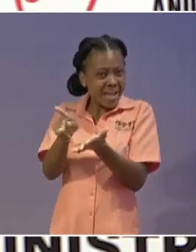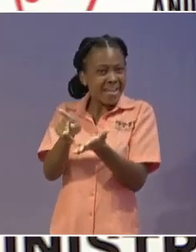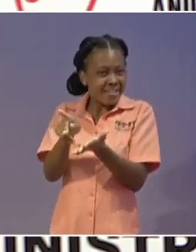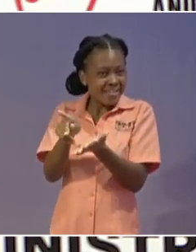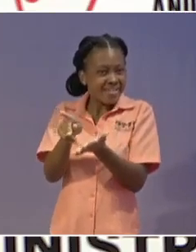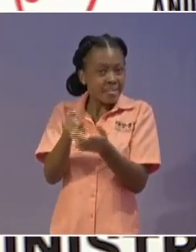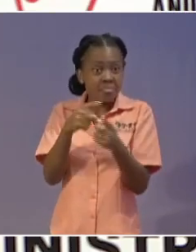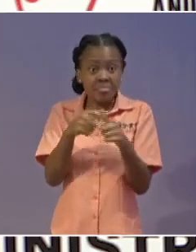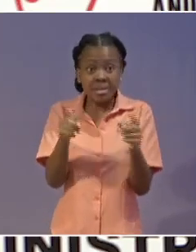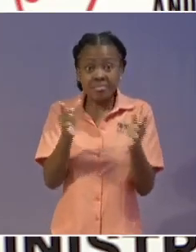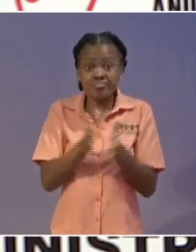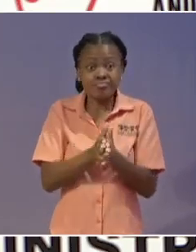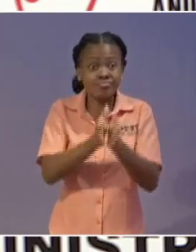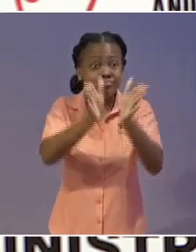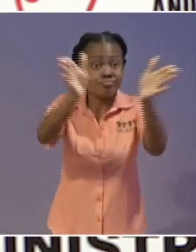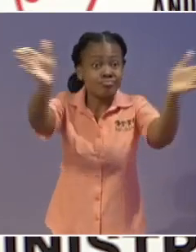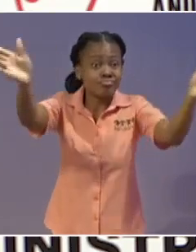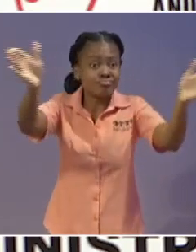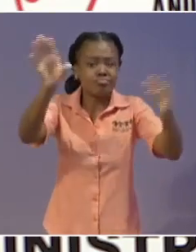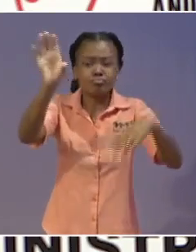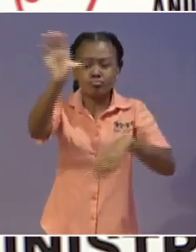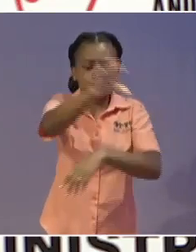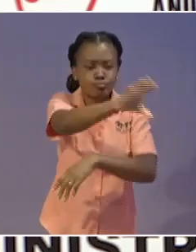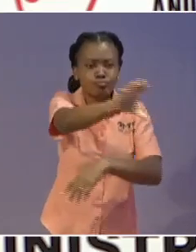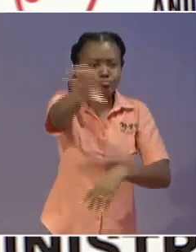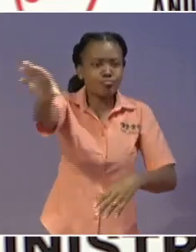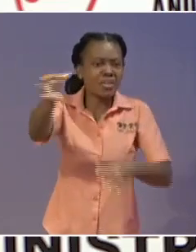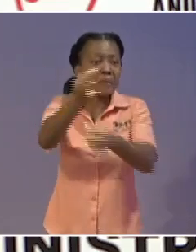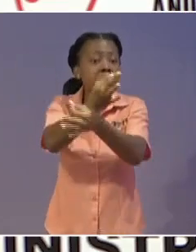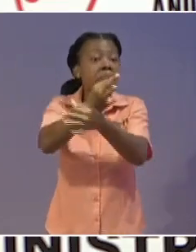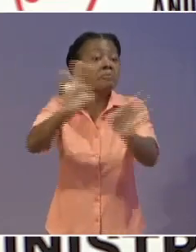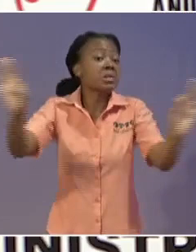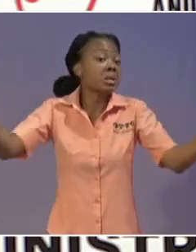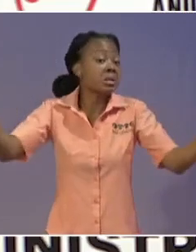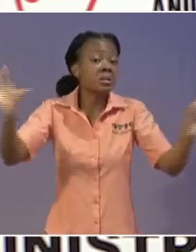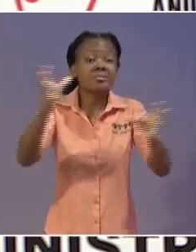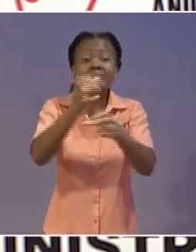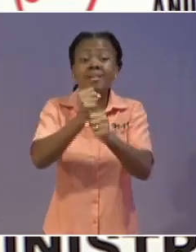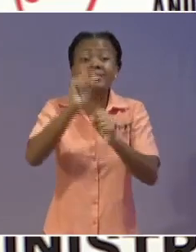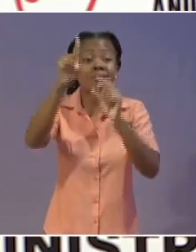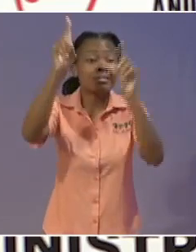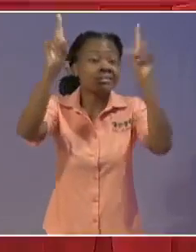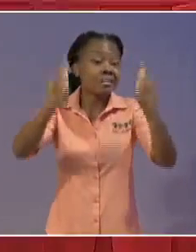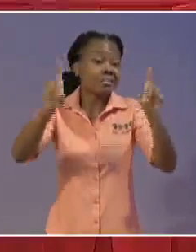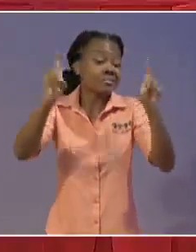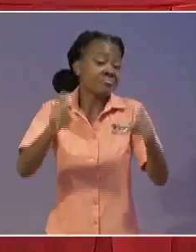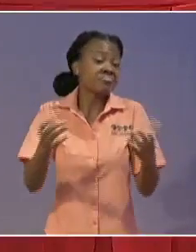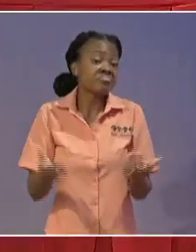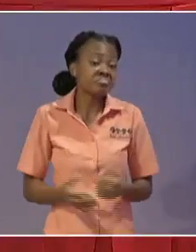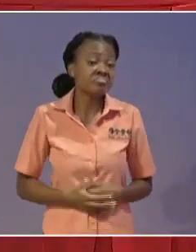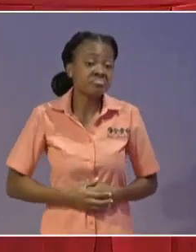all sites. So I hope that answers the question. Thank you very much.